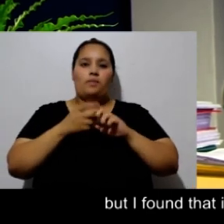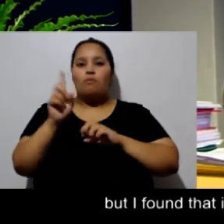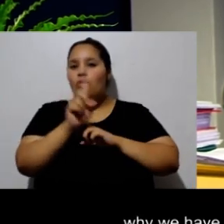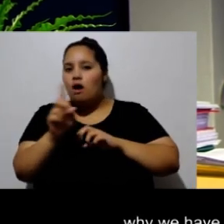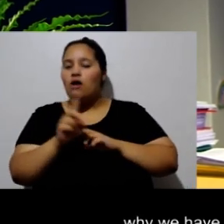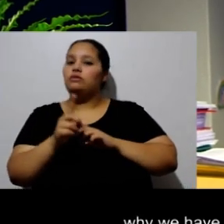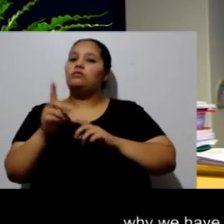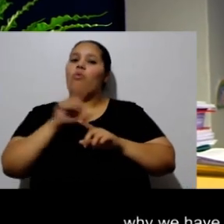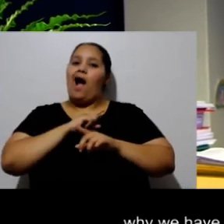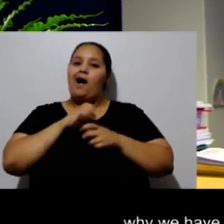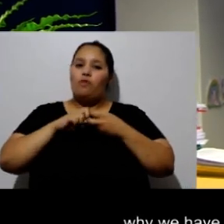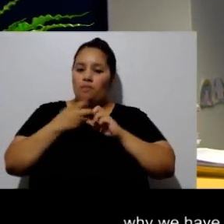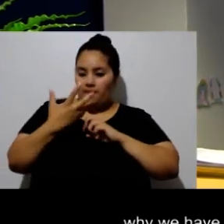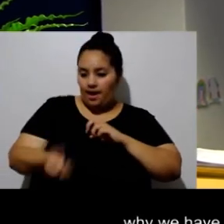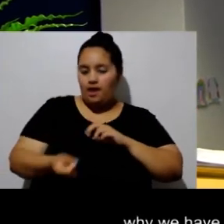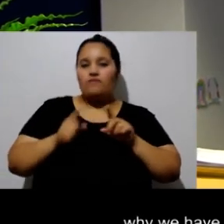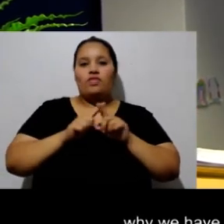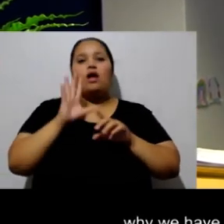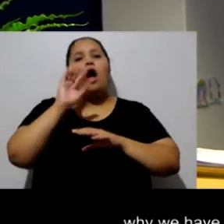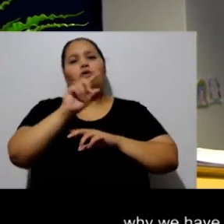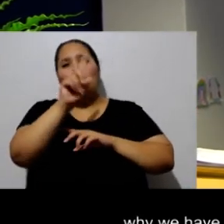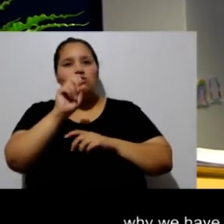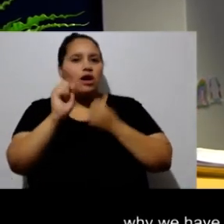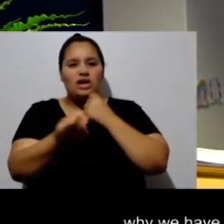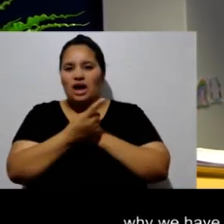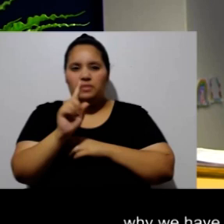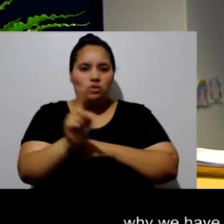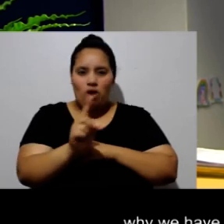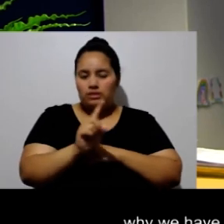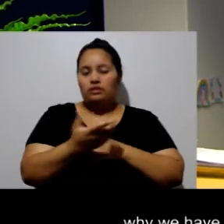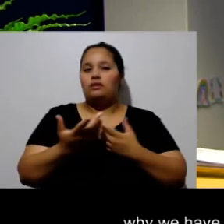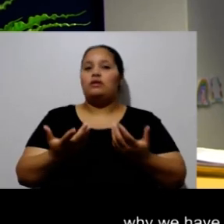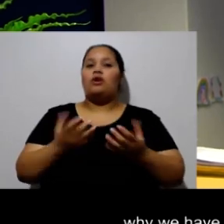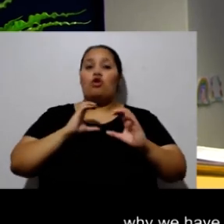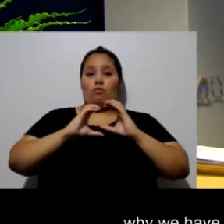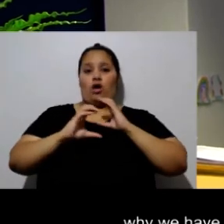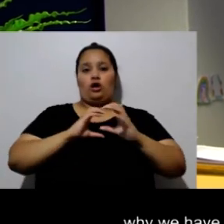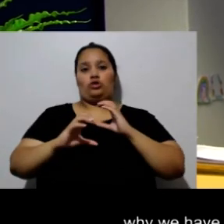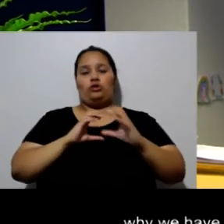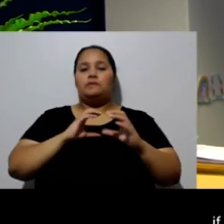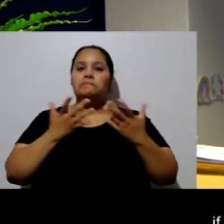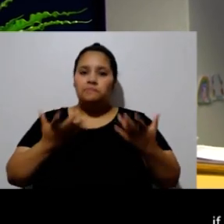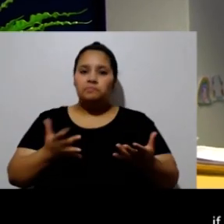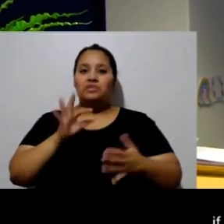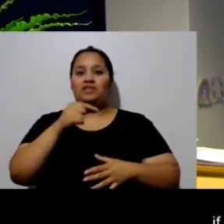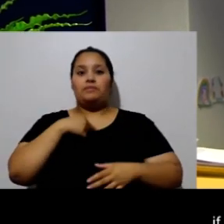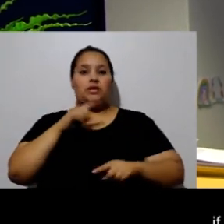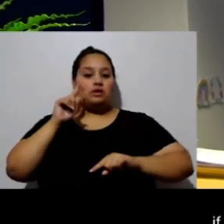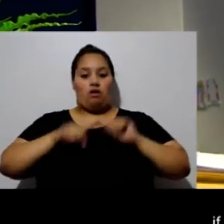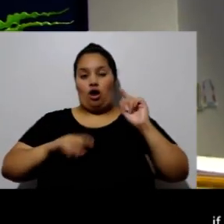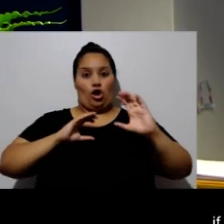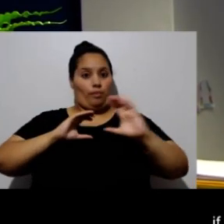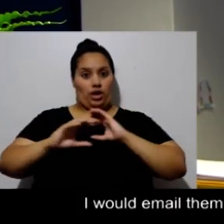problem is, why we have the problem, and then ask the question what happens there. Um, communication-wise, if I